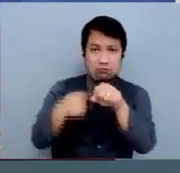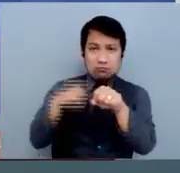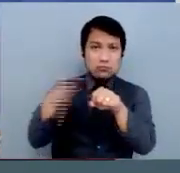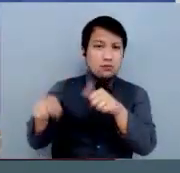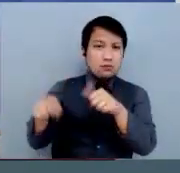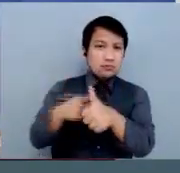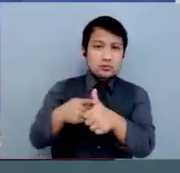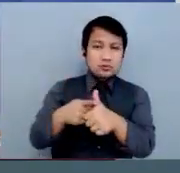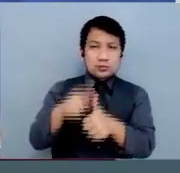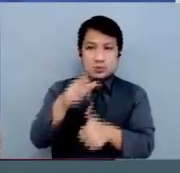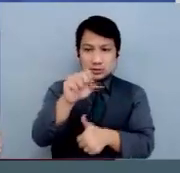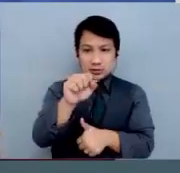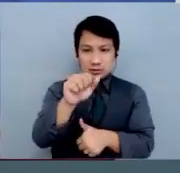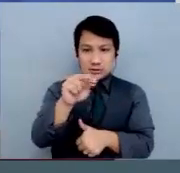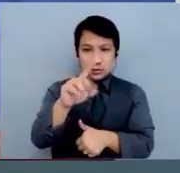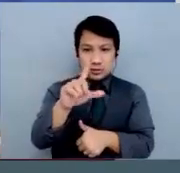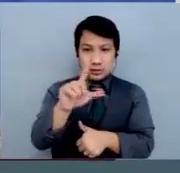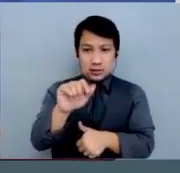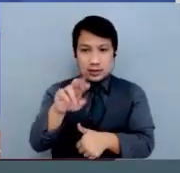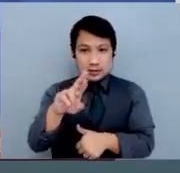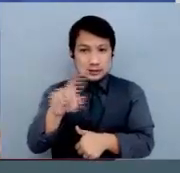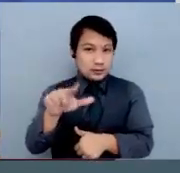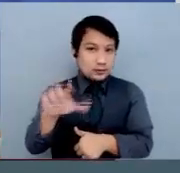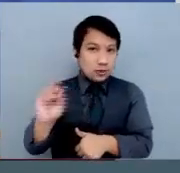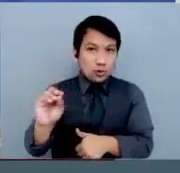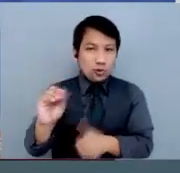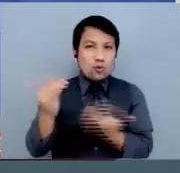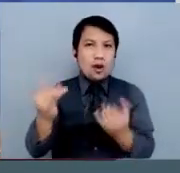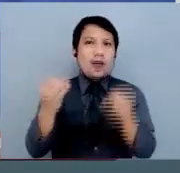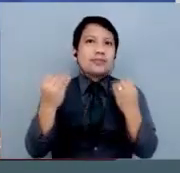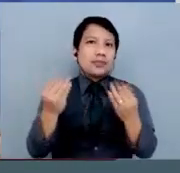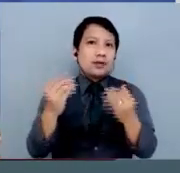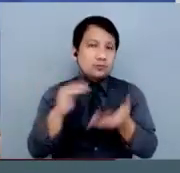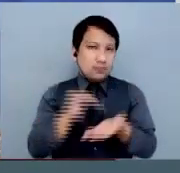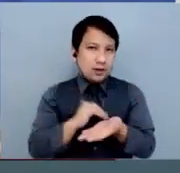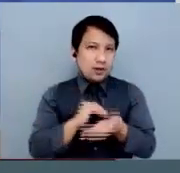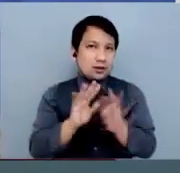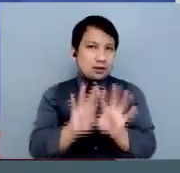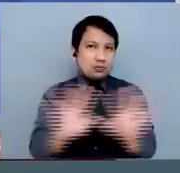sa San Lazaro lang, ang dami nating mga empleyado na talagang